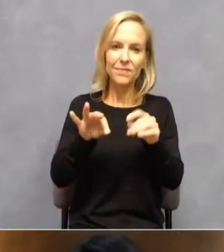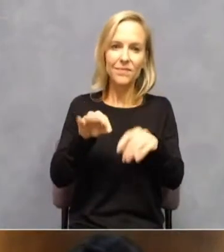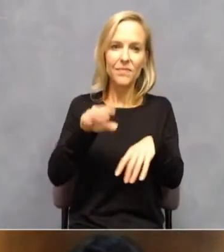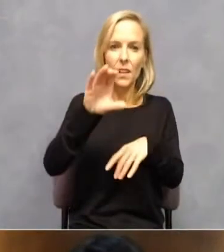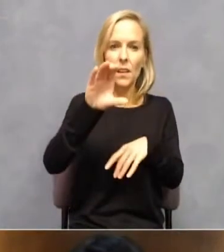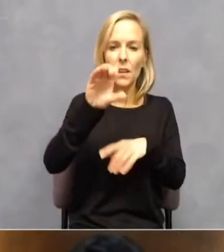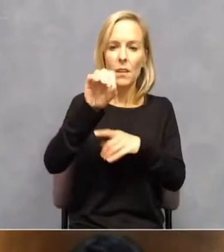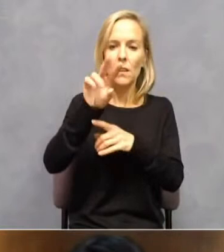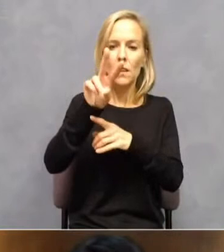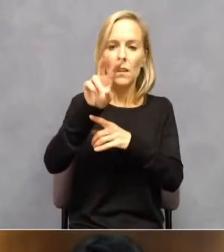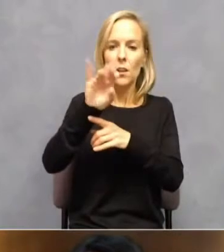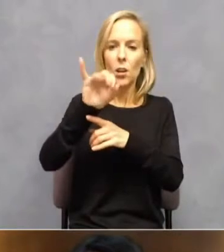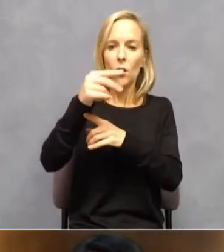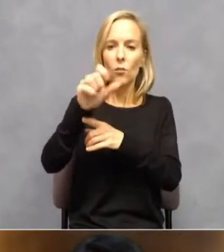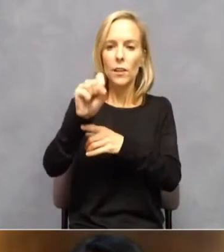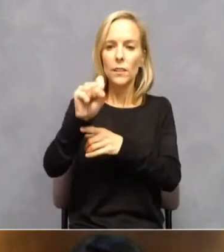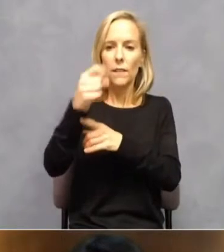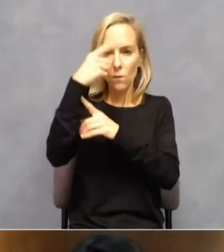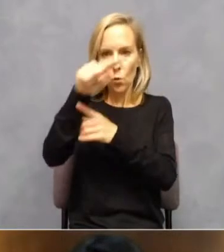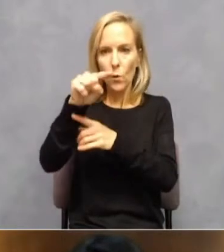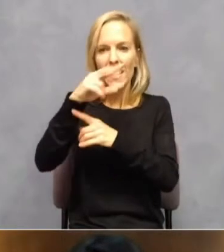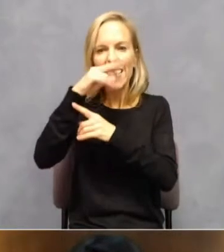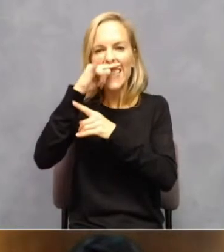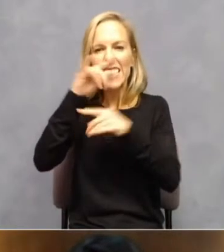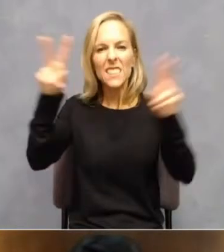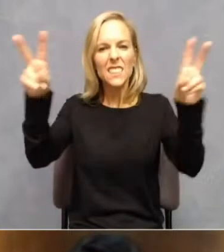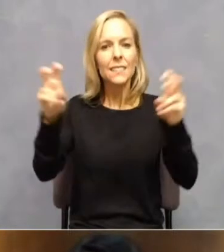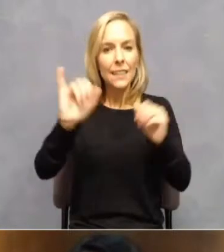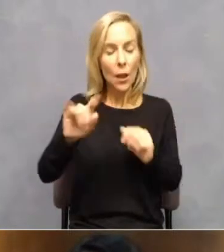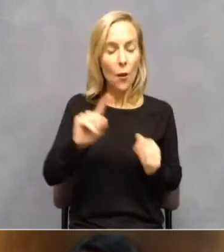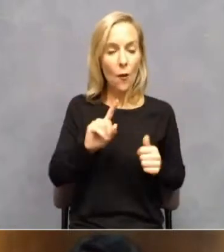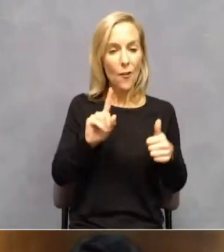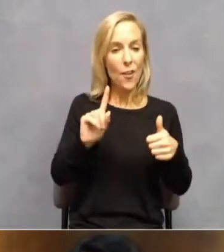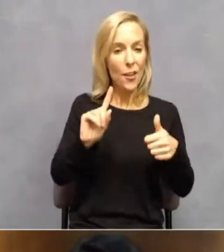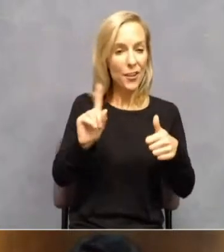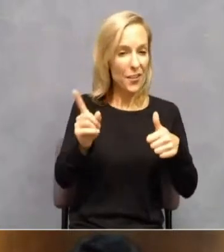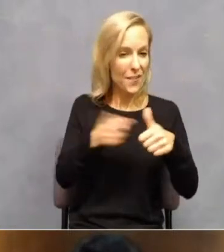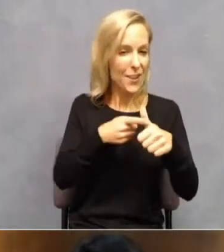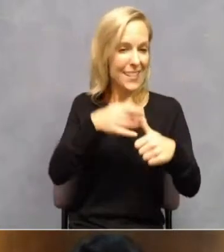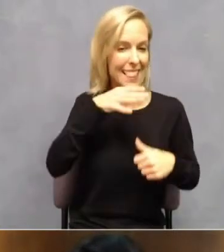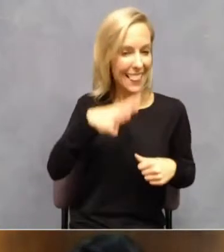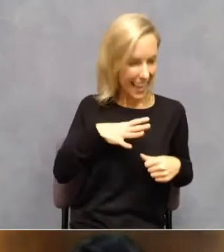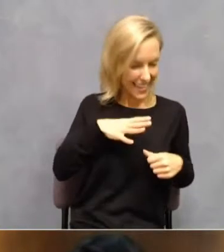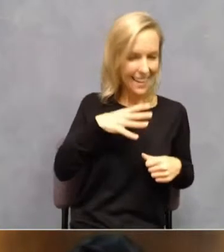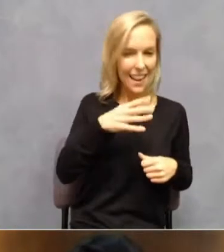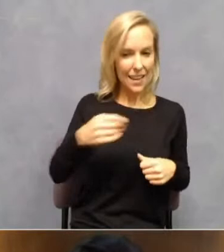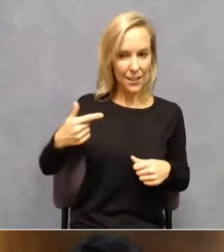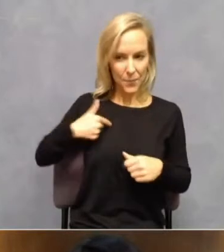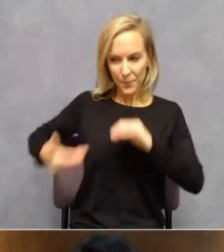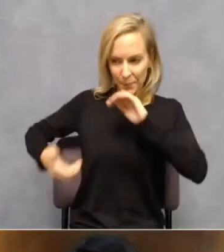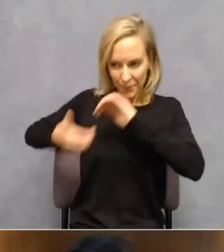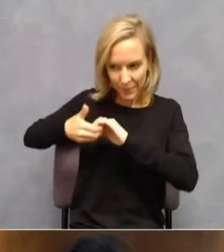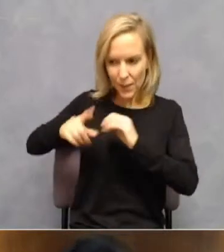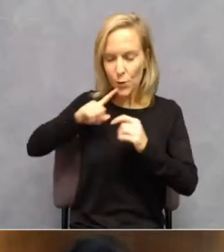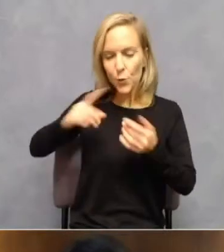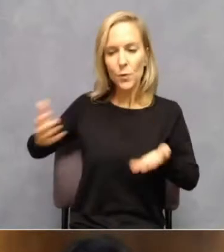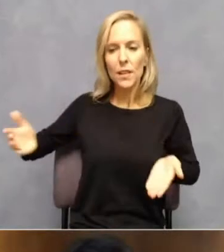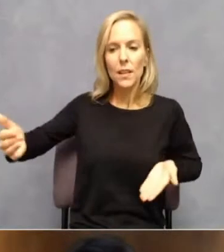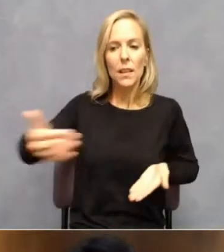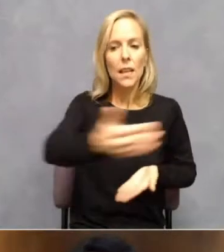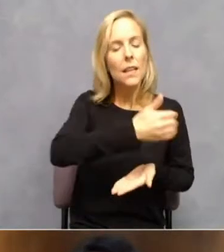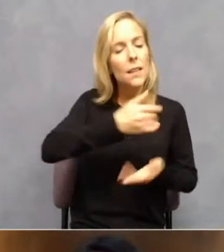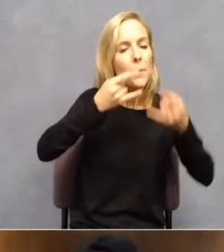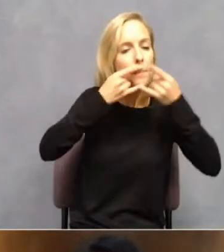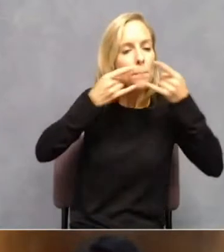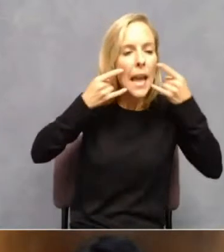deadline is quickly approaching. First Lady Brittany Beshear and I started this initiative to collect masks, homemade or otherwise,